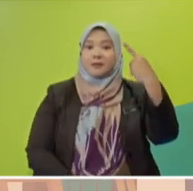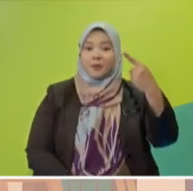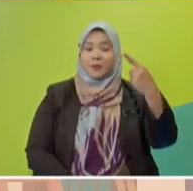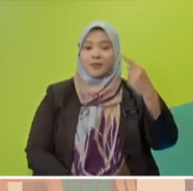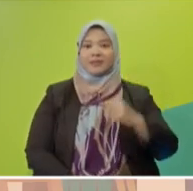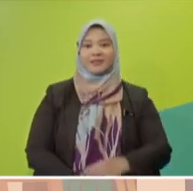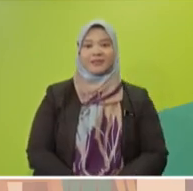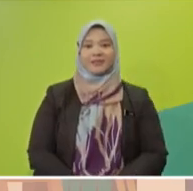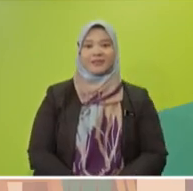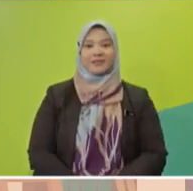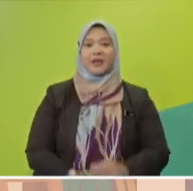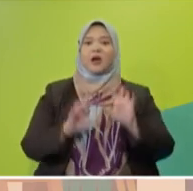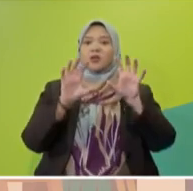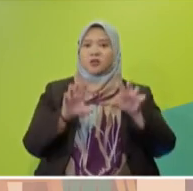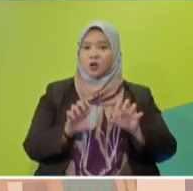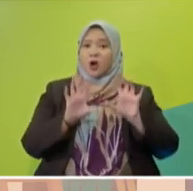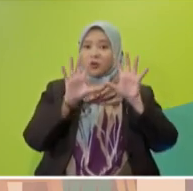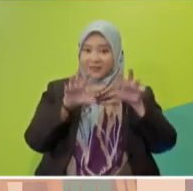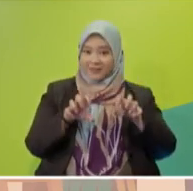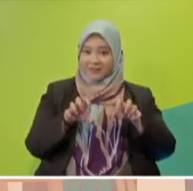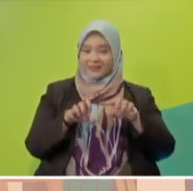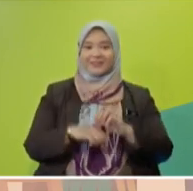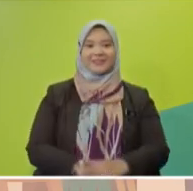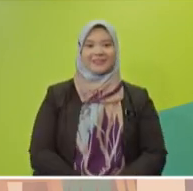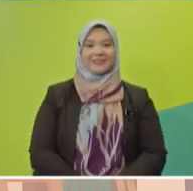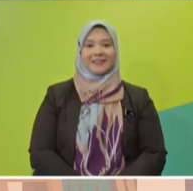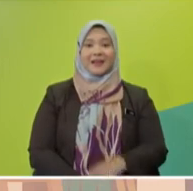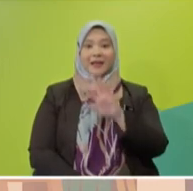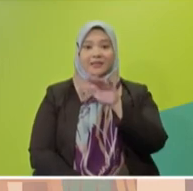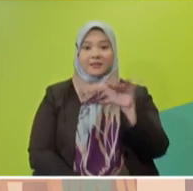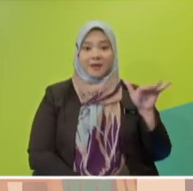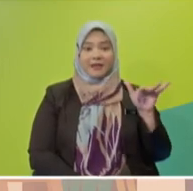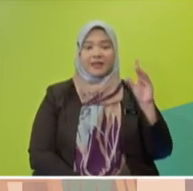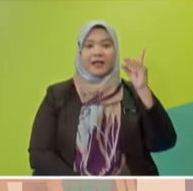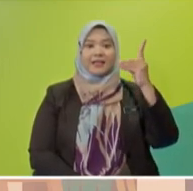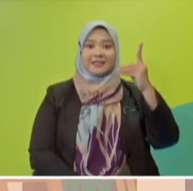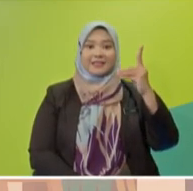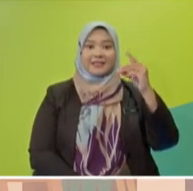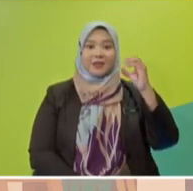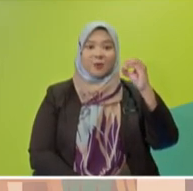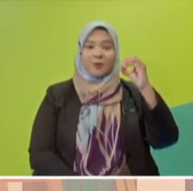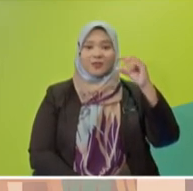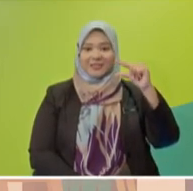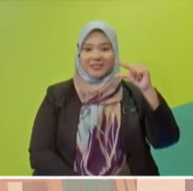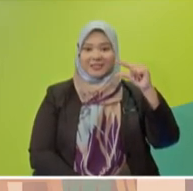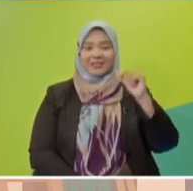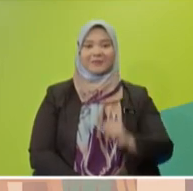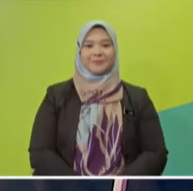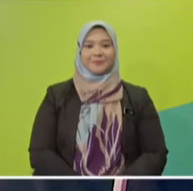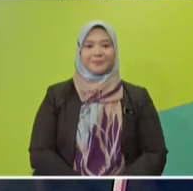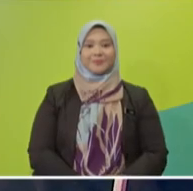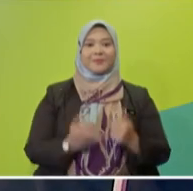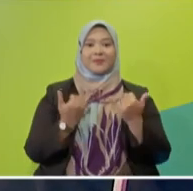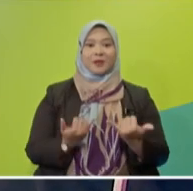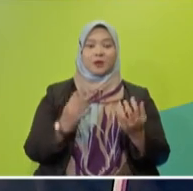The og. Dog. Yes, good. Okay, how about the next card? All right, and